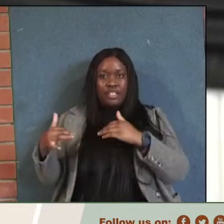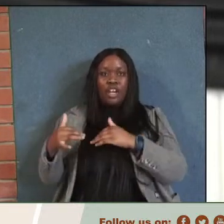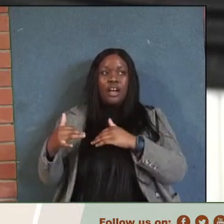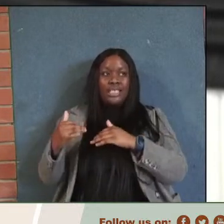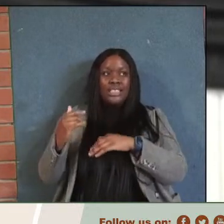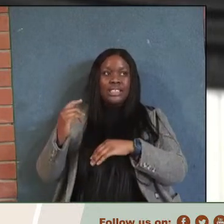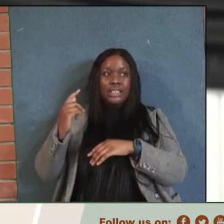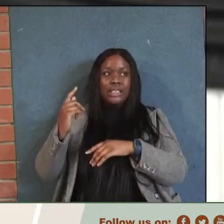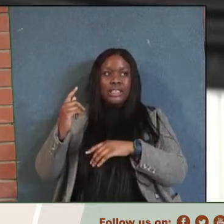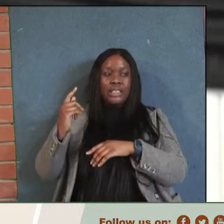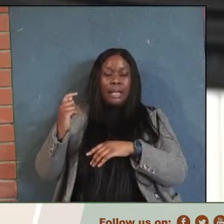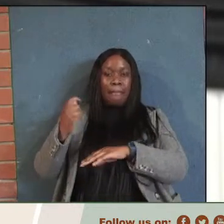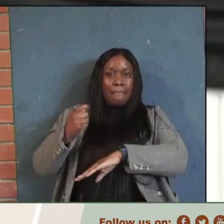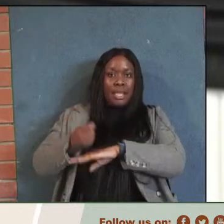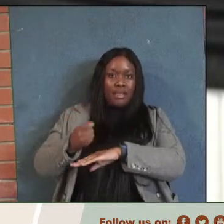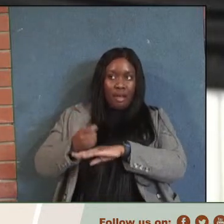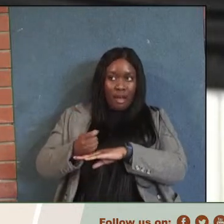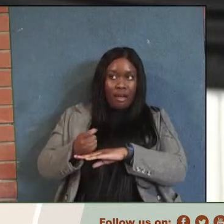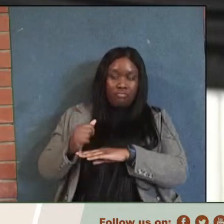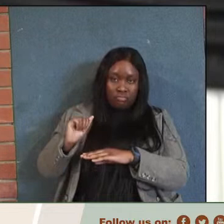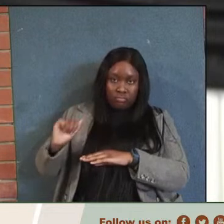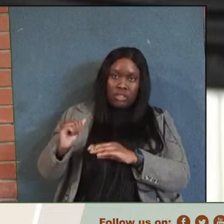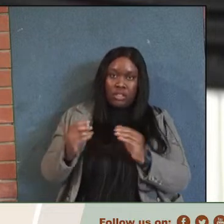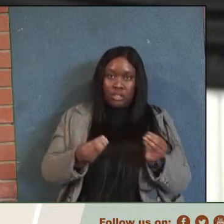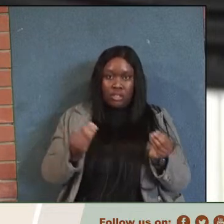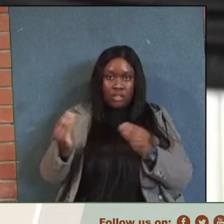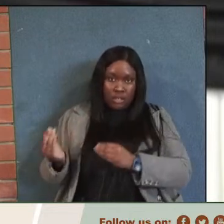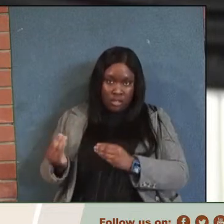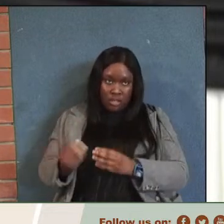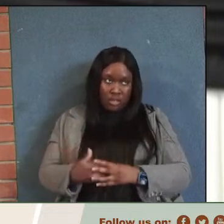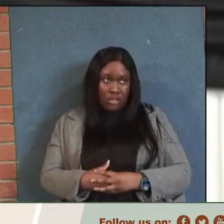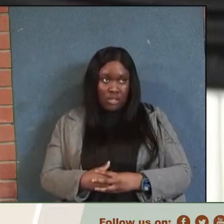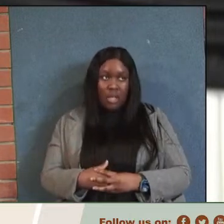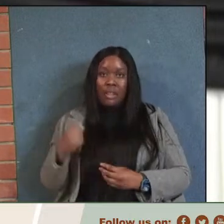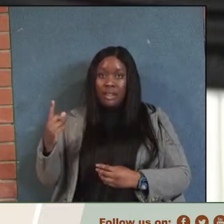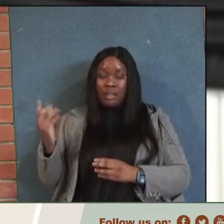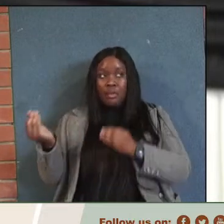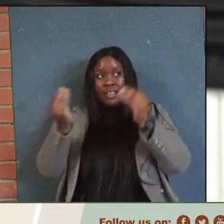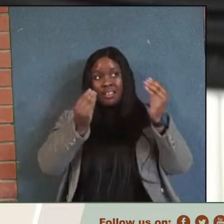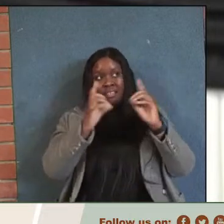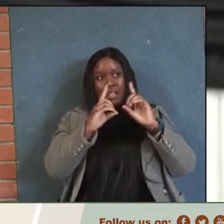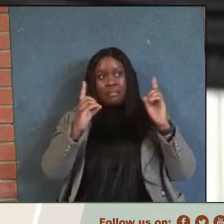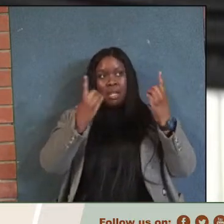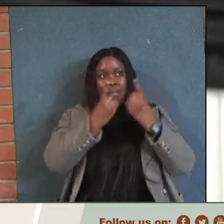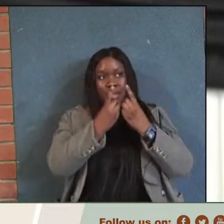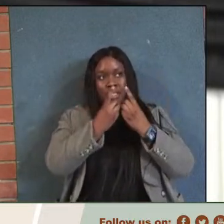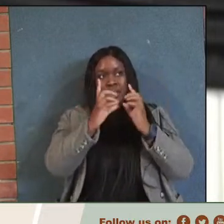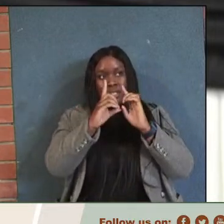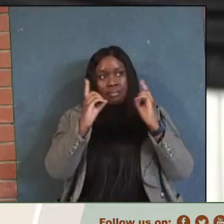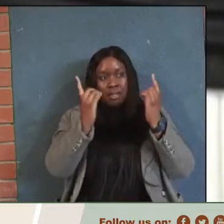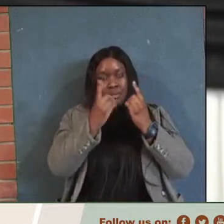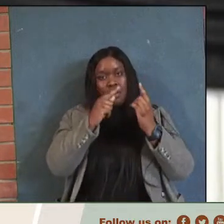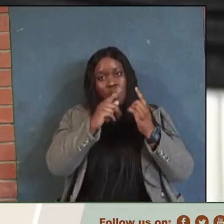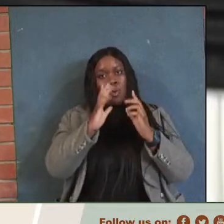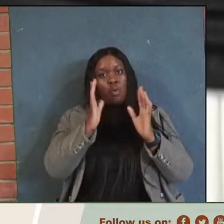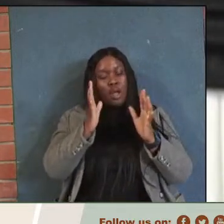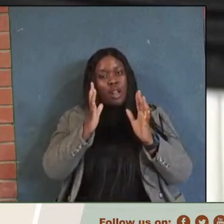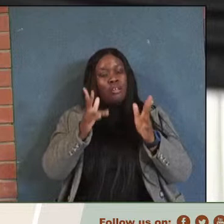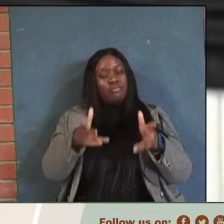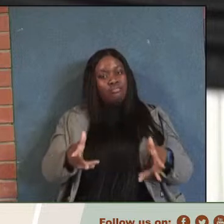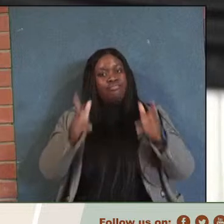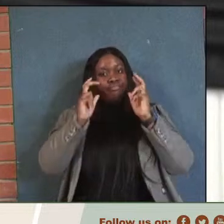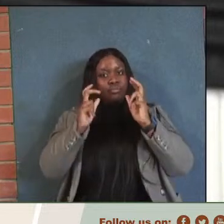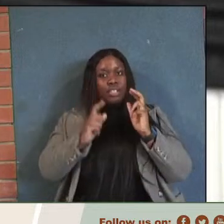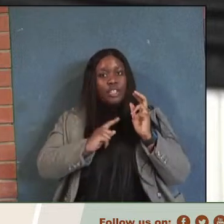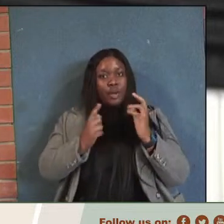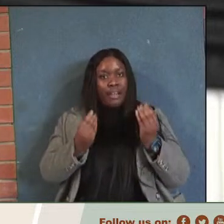now they'll go send to the relevant department to respond to this. That's why we've got the